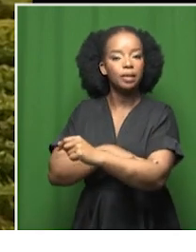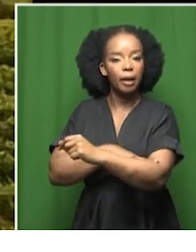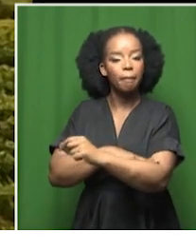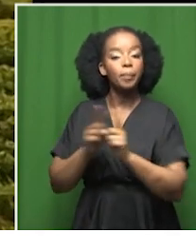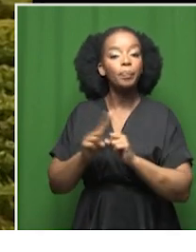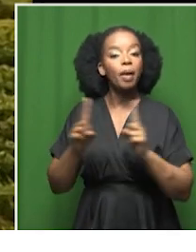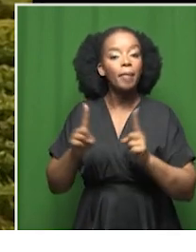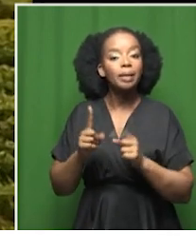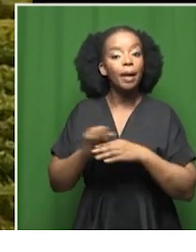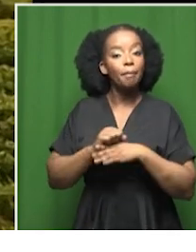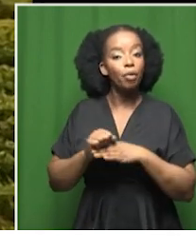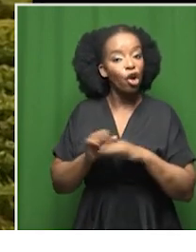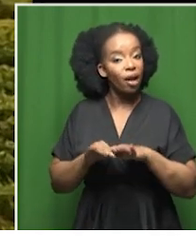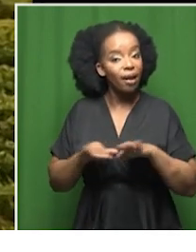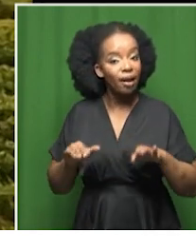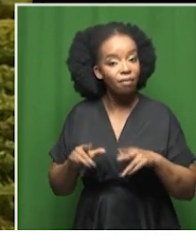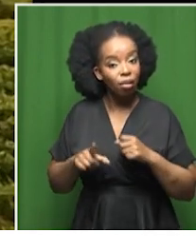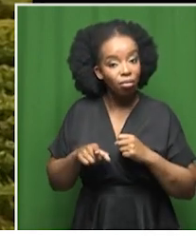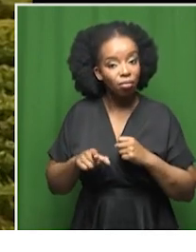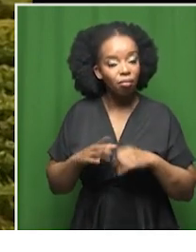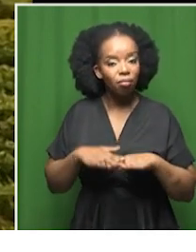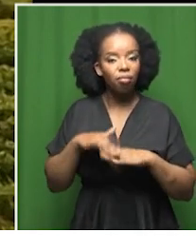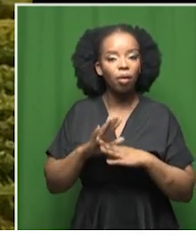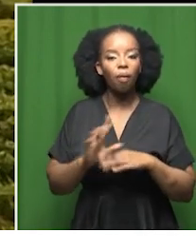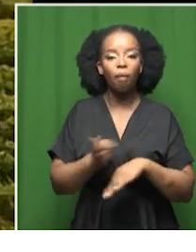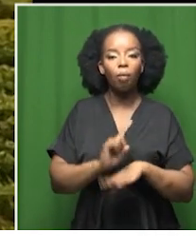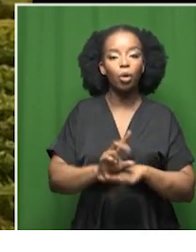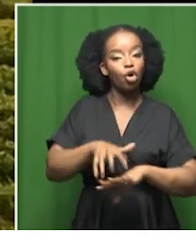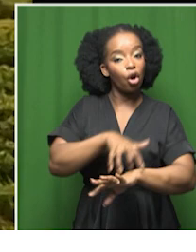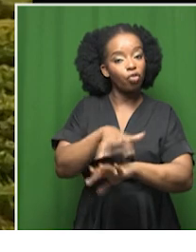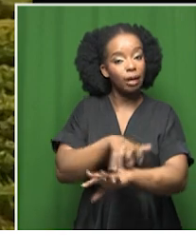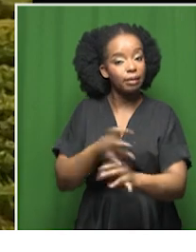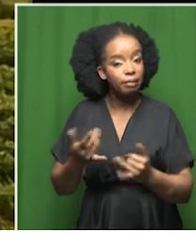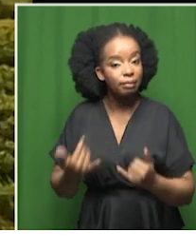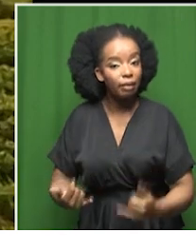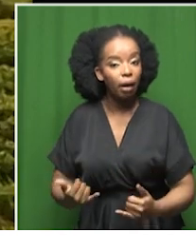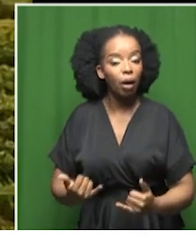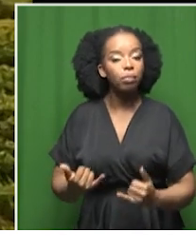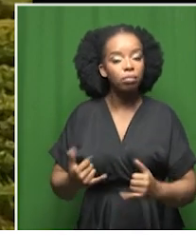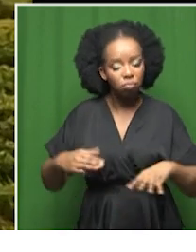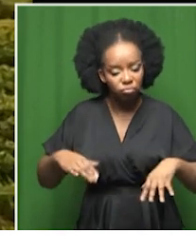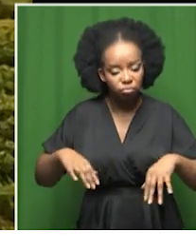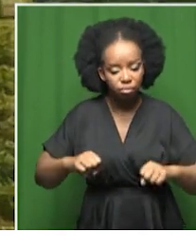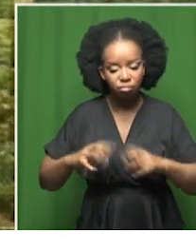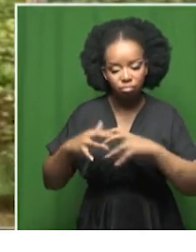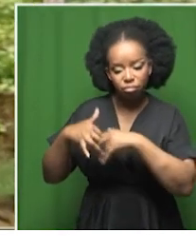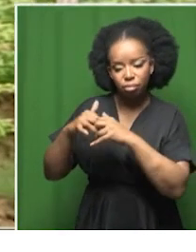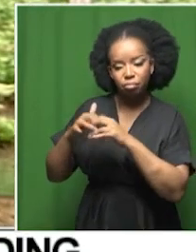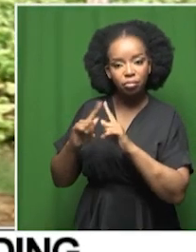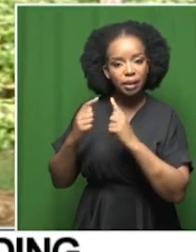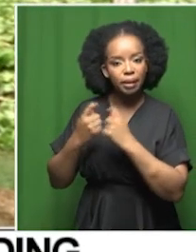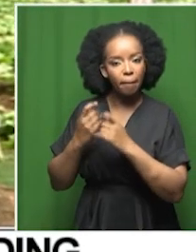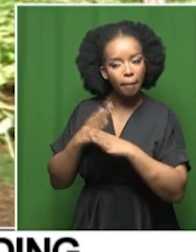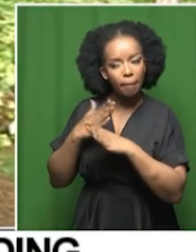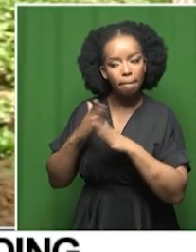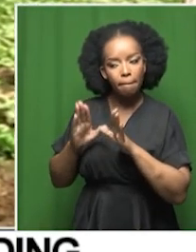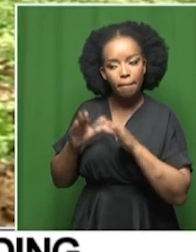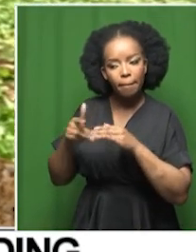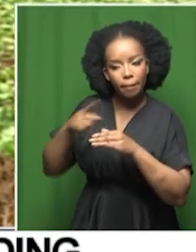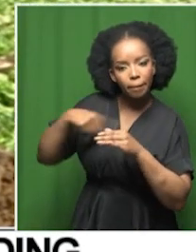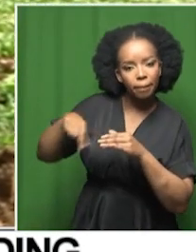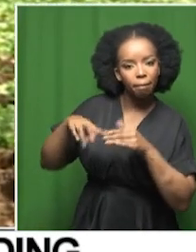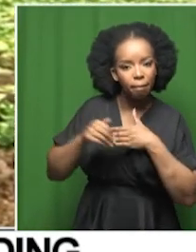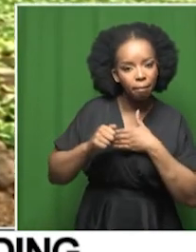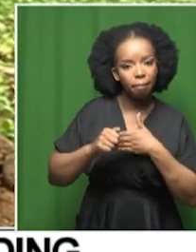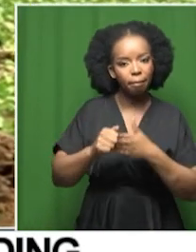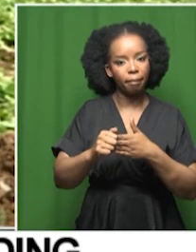where the Department of Agriculture has also taken the lead in terms of calling together a task team of private sector role players as well as government